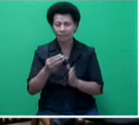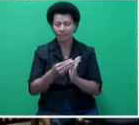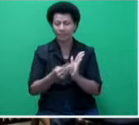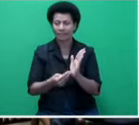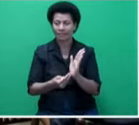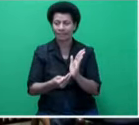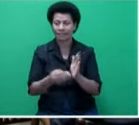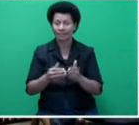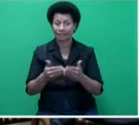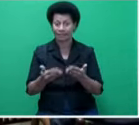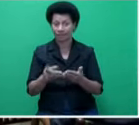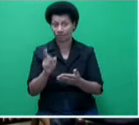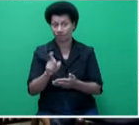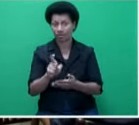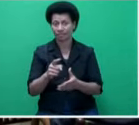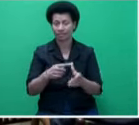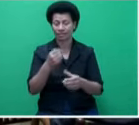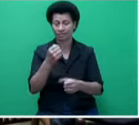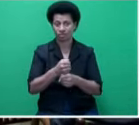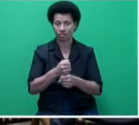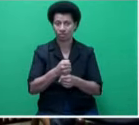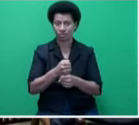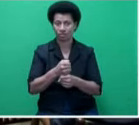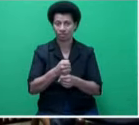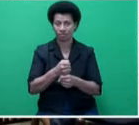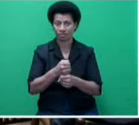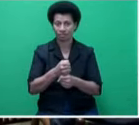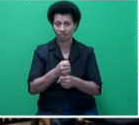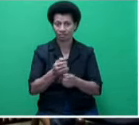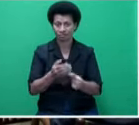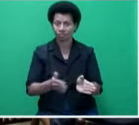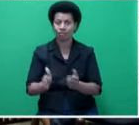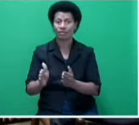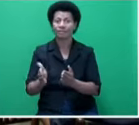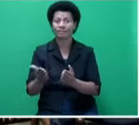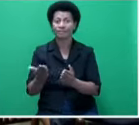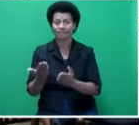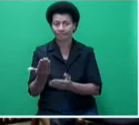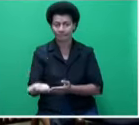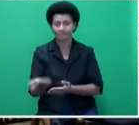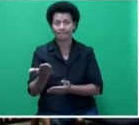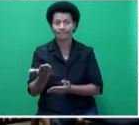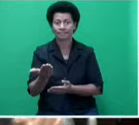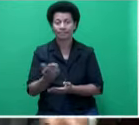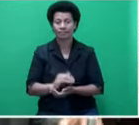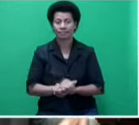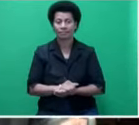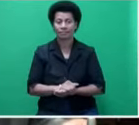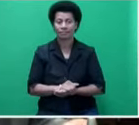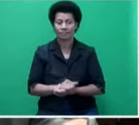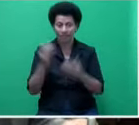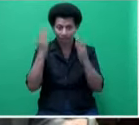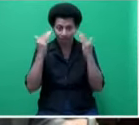I now call upon the Honourable Attorney General to move his motion. You have the floor, sir. Thank you, Mr. Speaker, sir. Mr. Speaker,